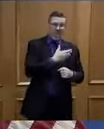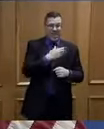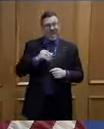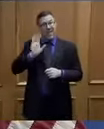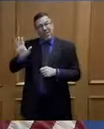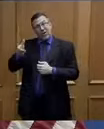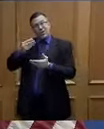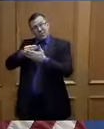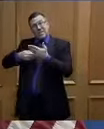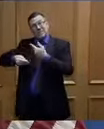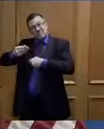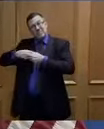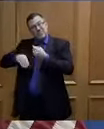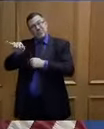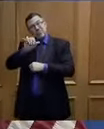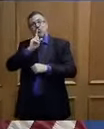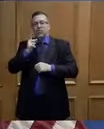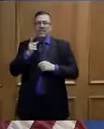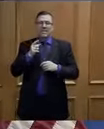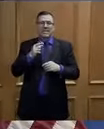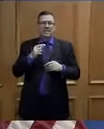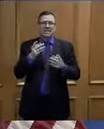real balance there, Natalie,